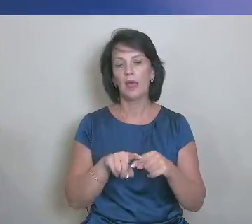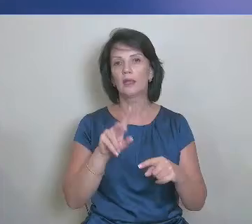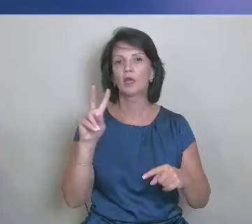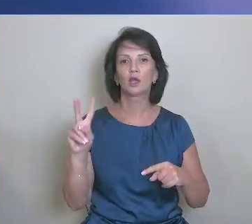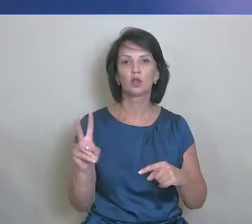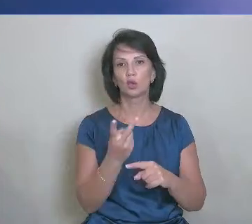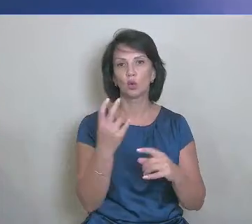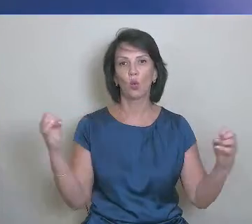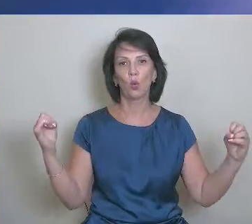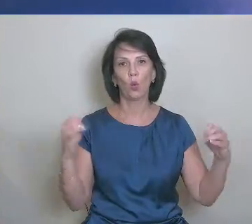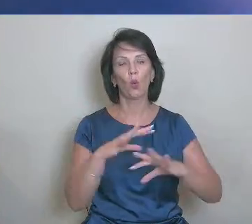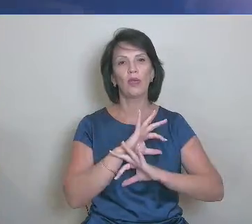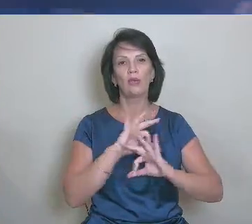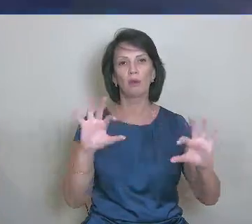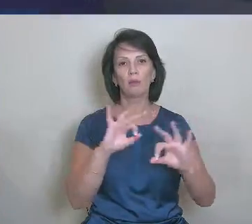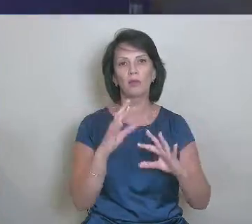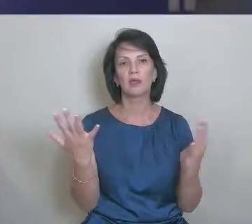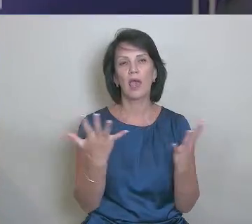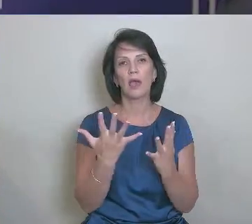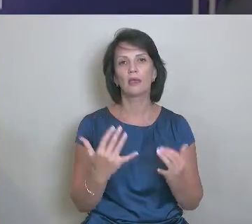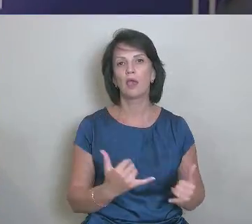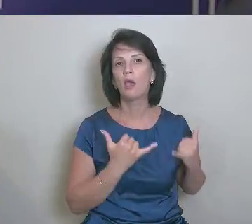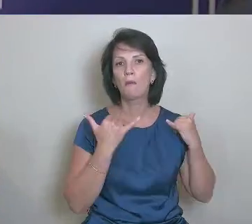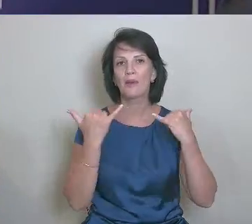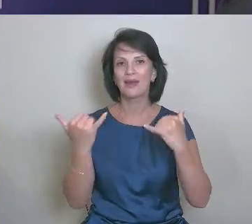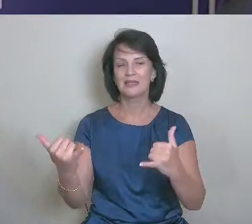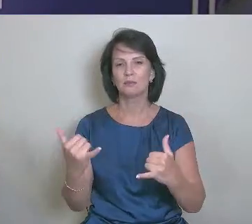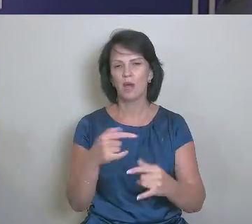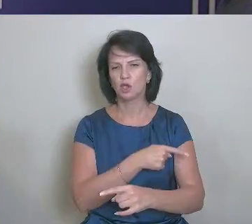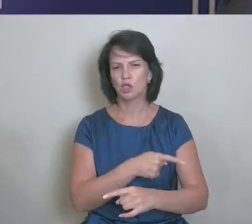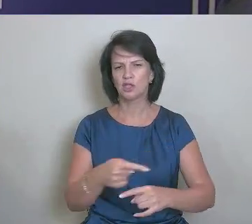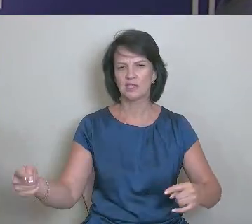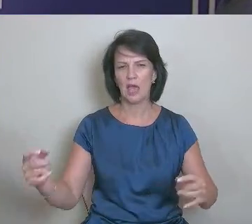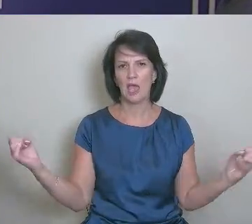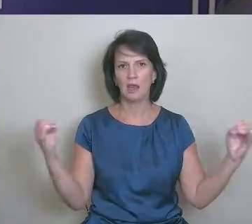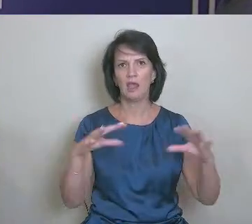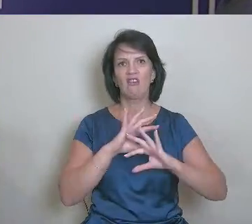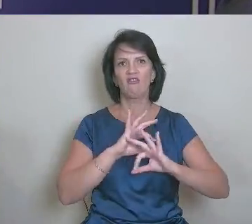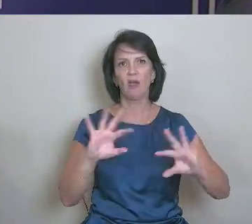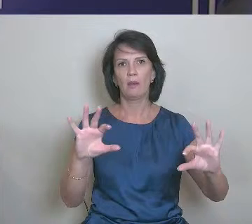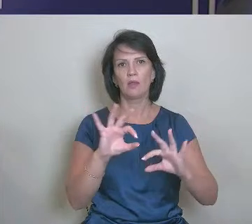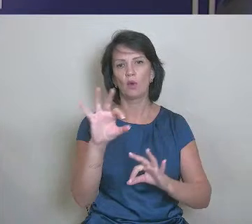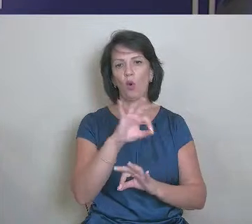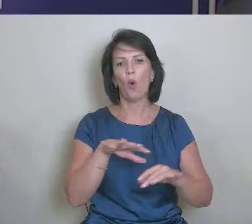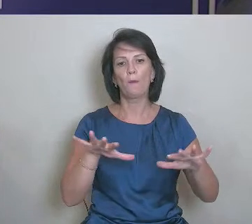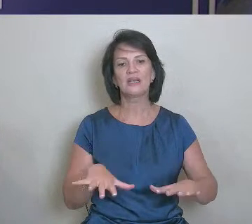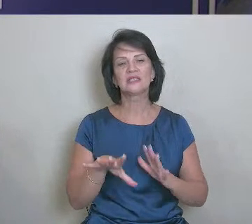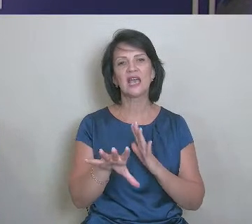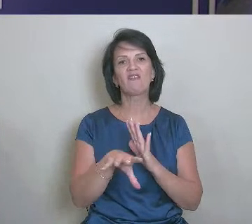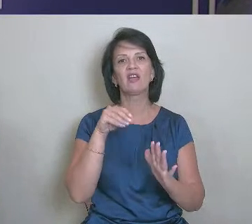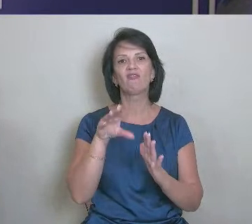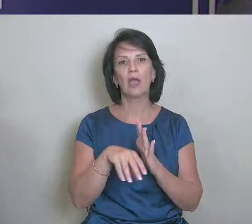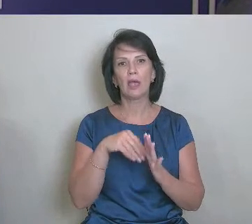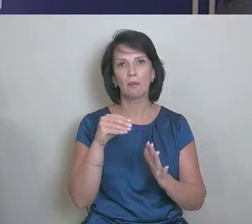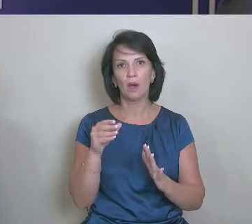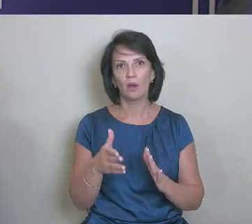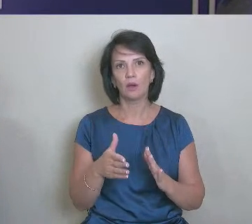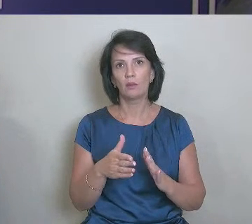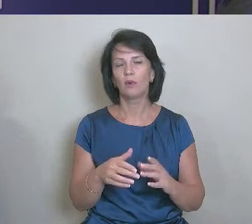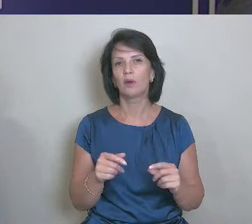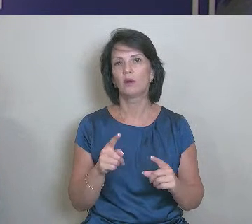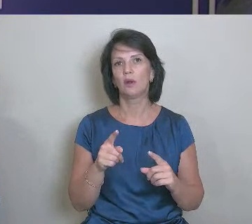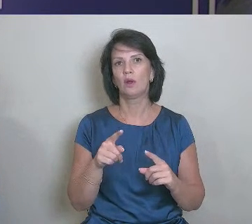That's the second webinar out of the series dedicated to local elections